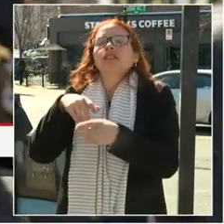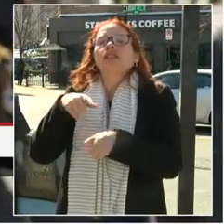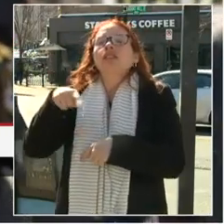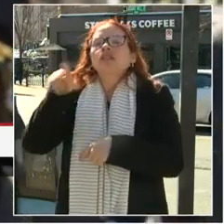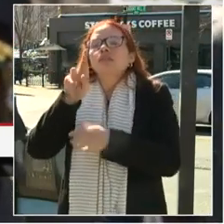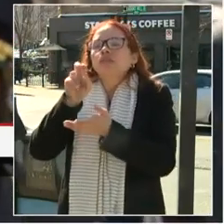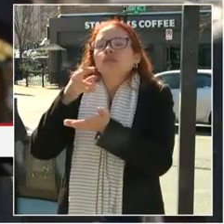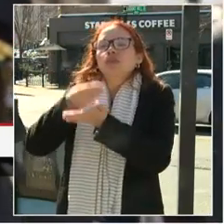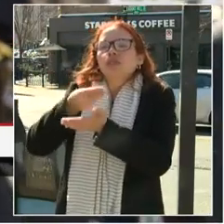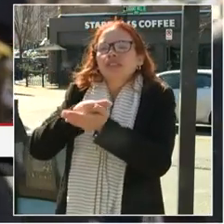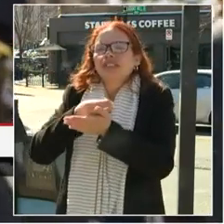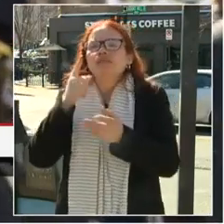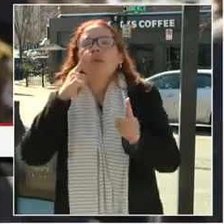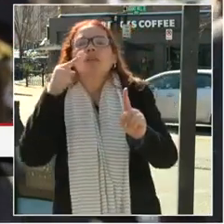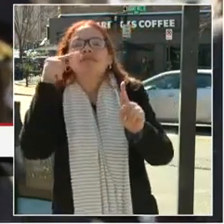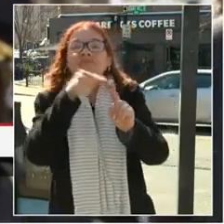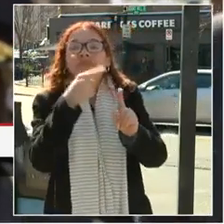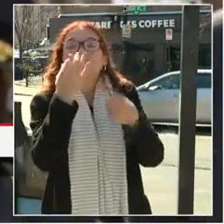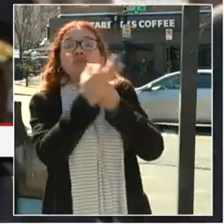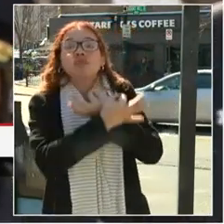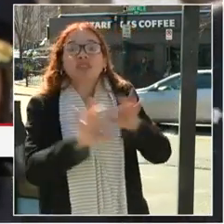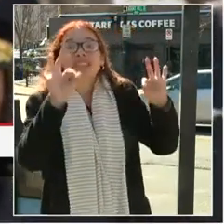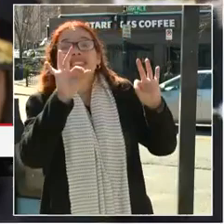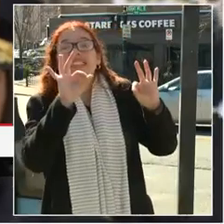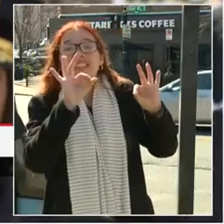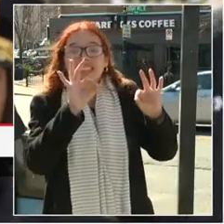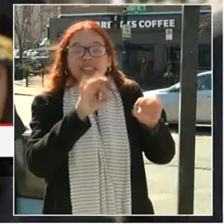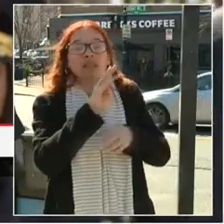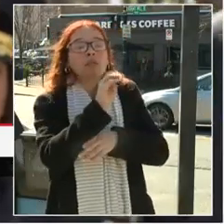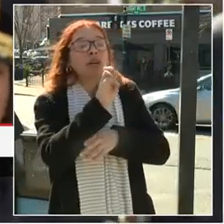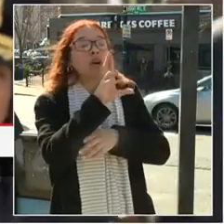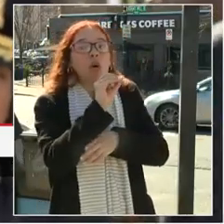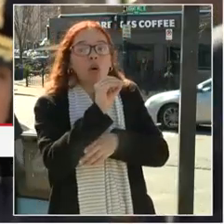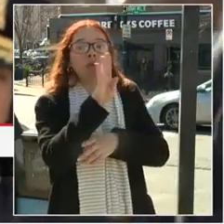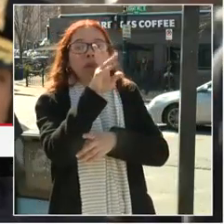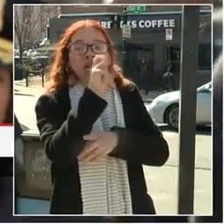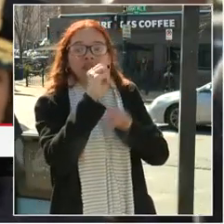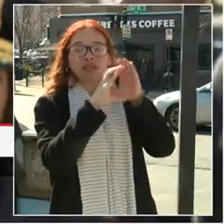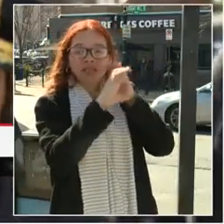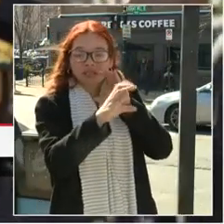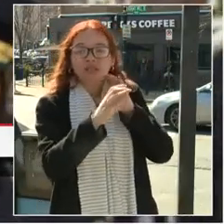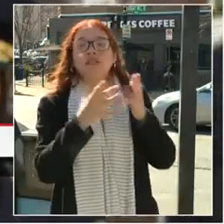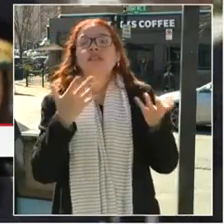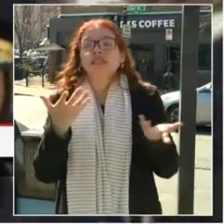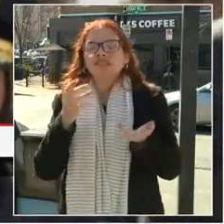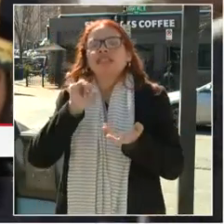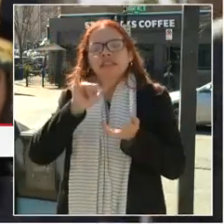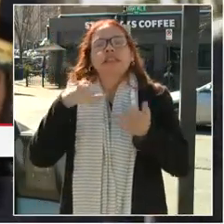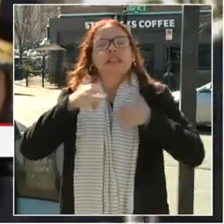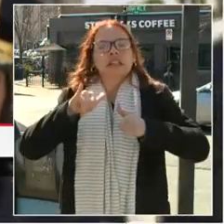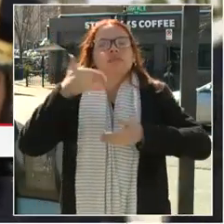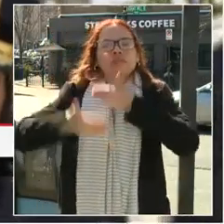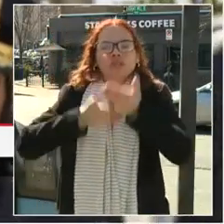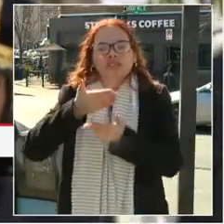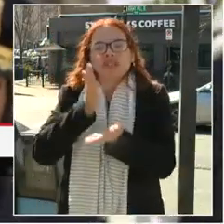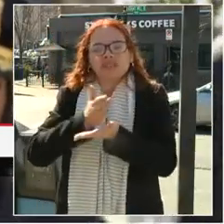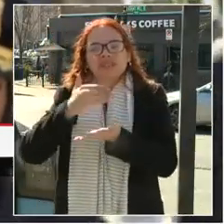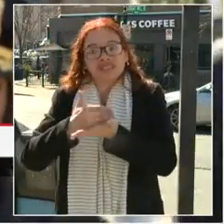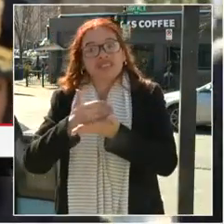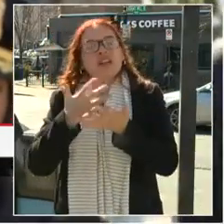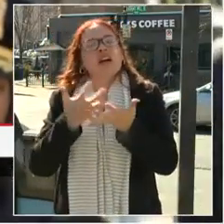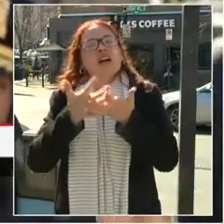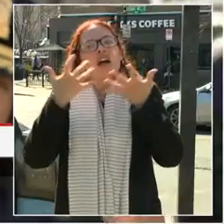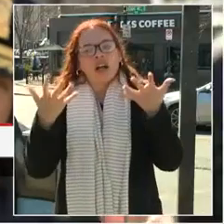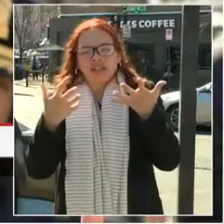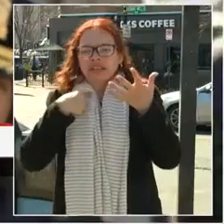it? We're in the budget process, so we're discussing a lot of priorities after the information that we